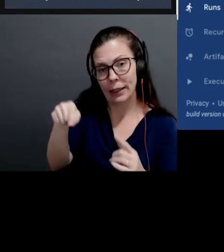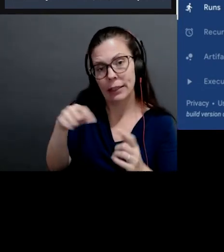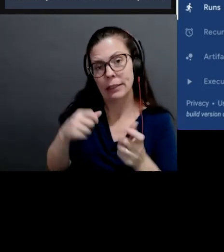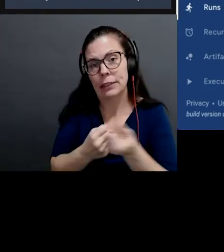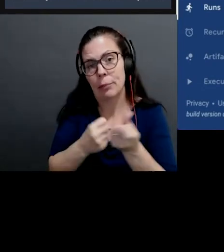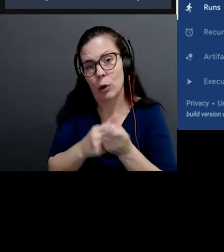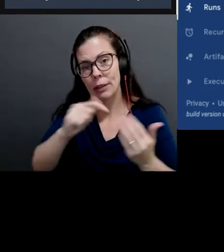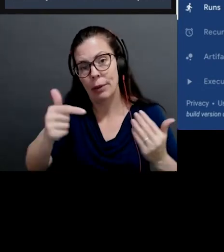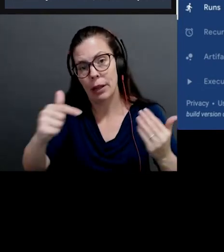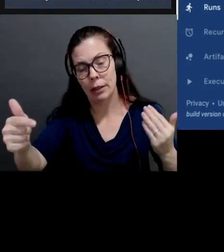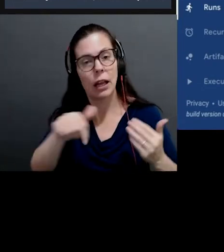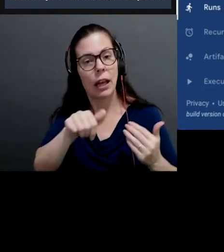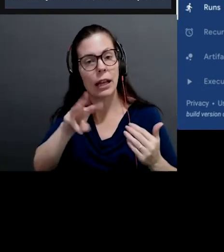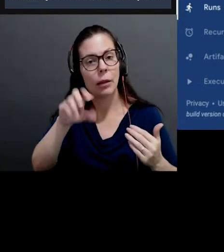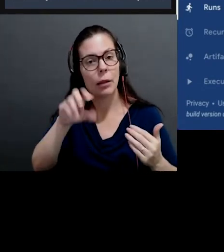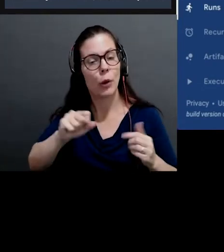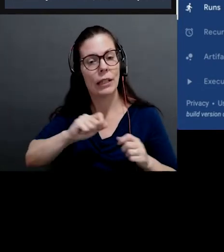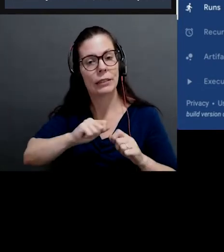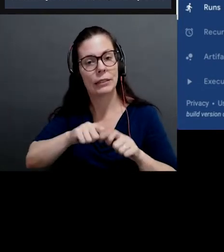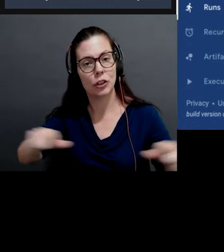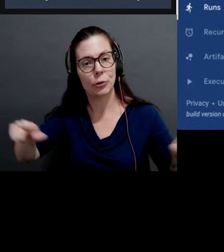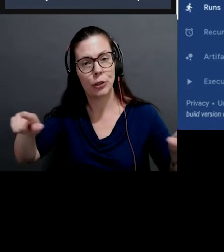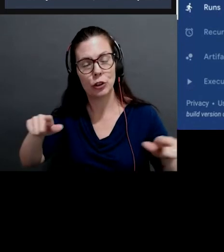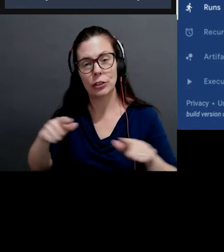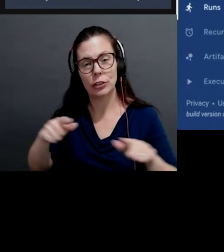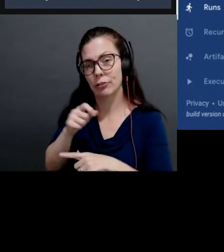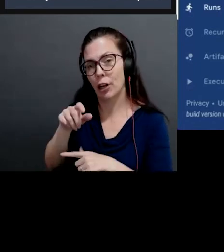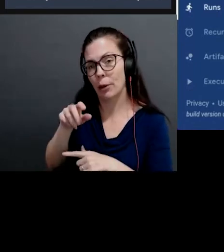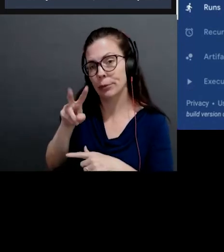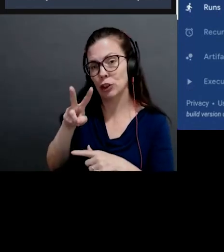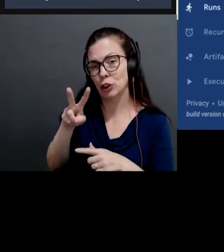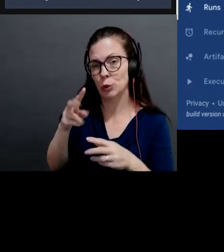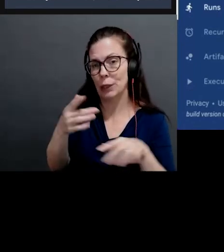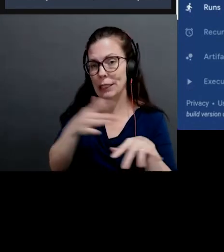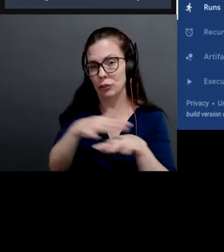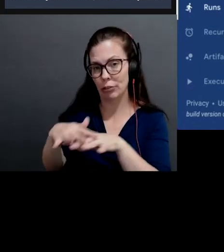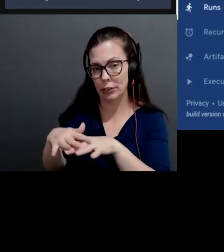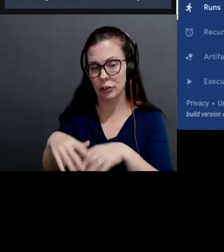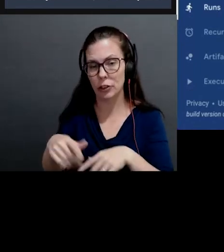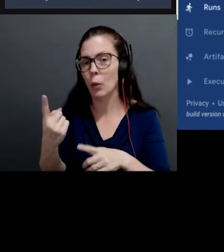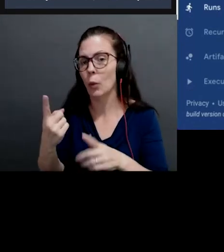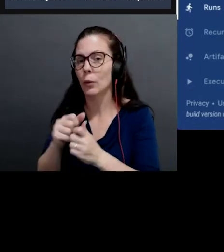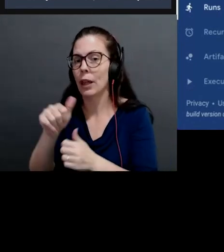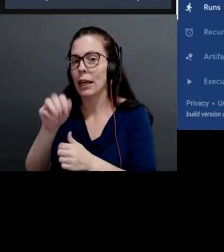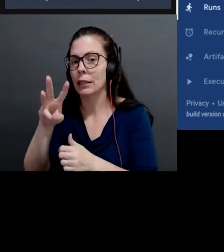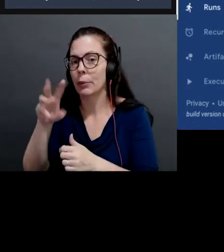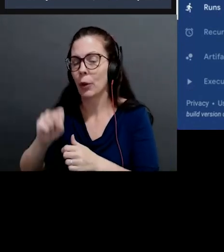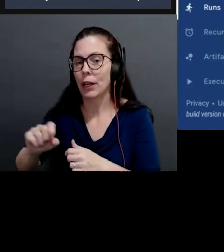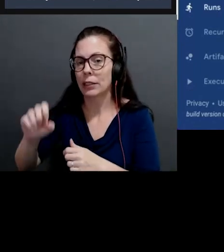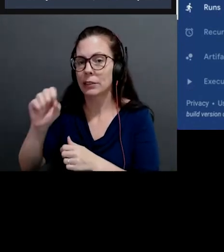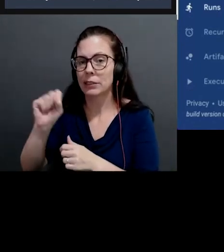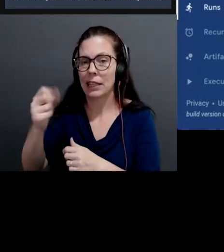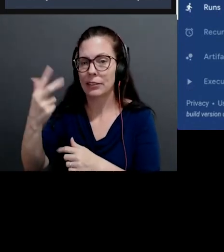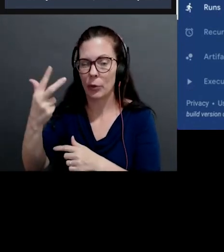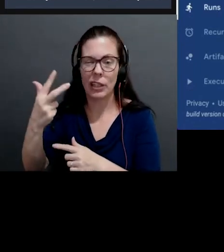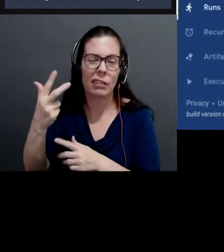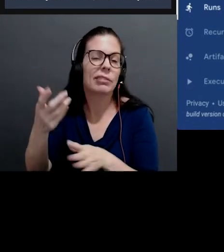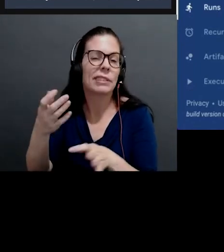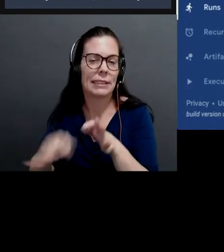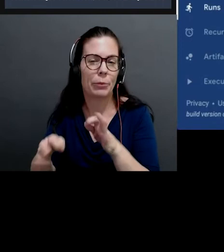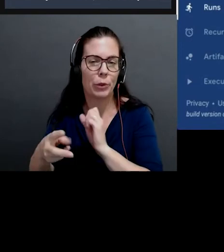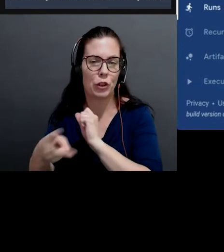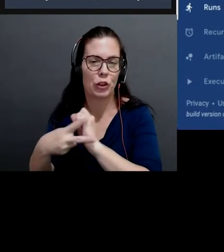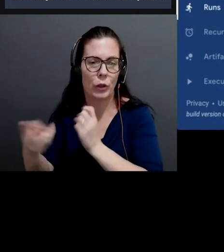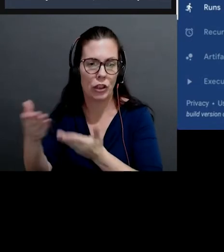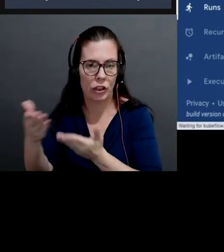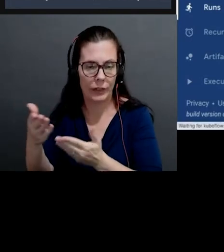the AWS distribution provides two integrations. One is with the AWS S3, which is simple storage service. Now if you